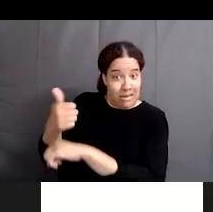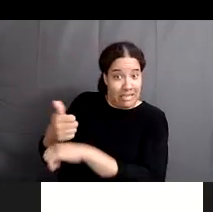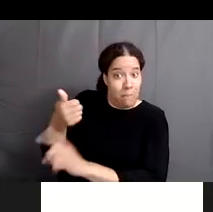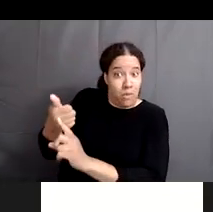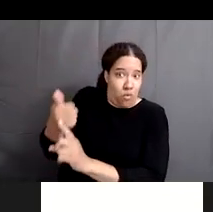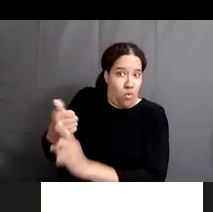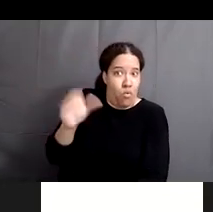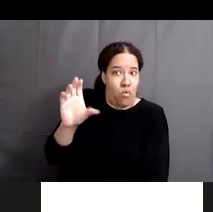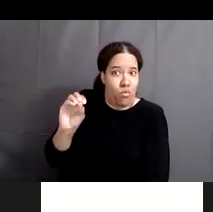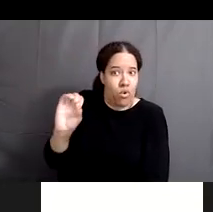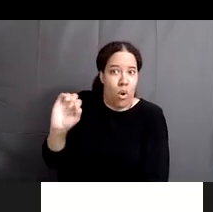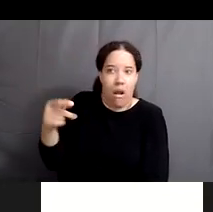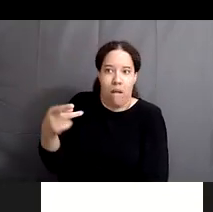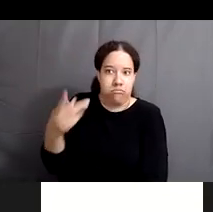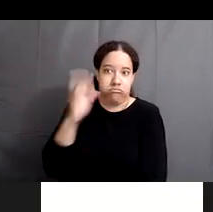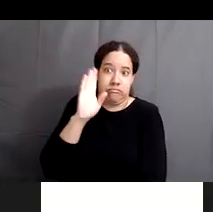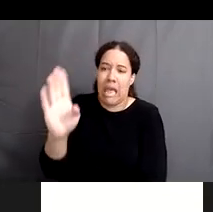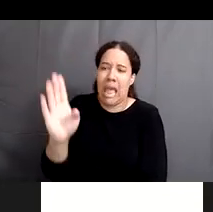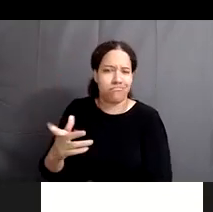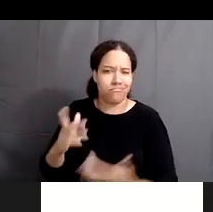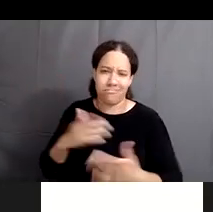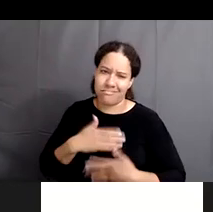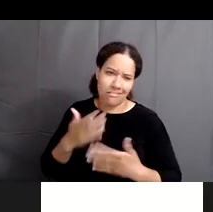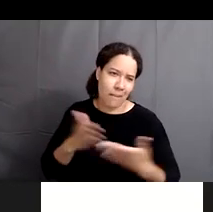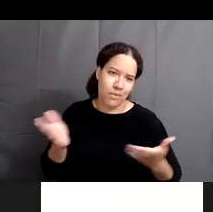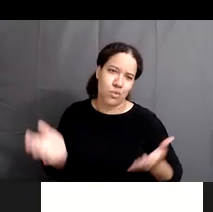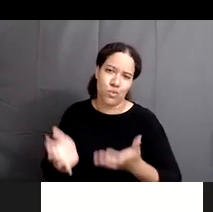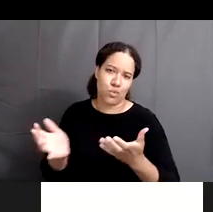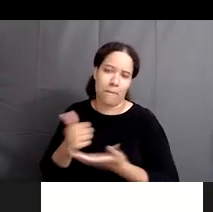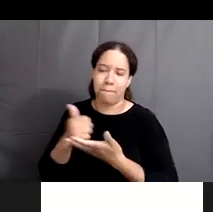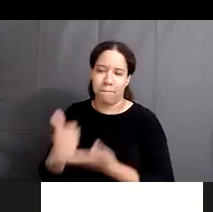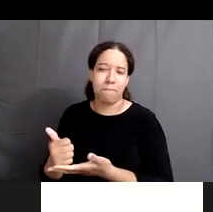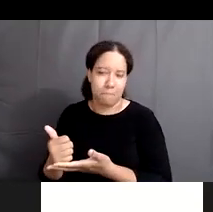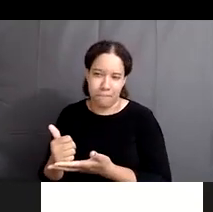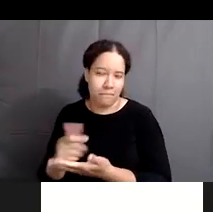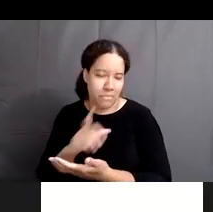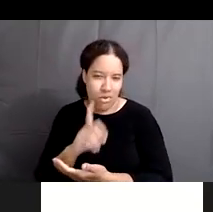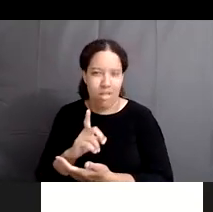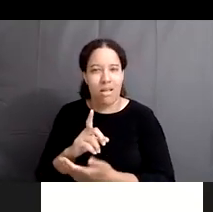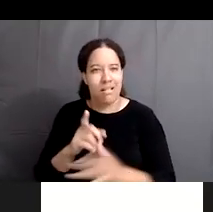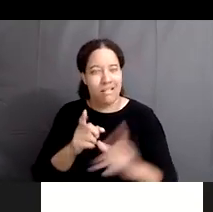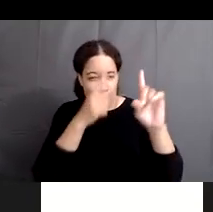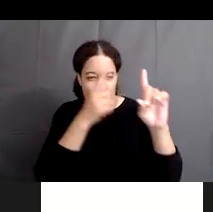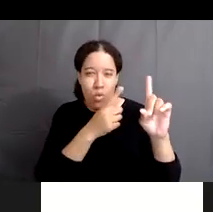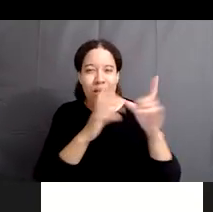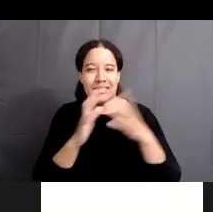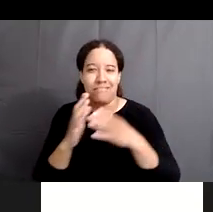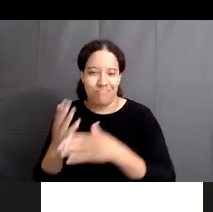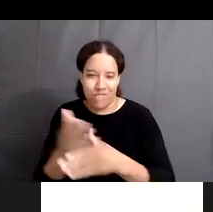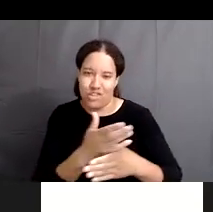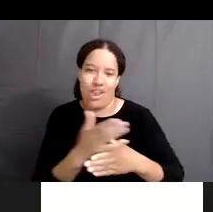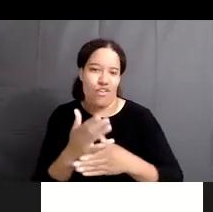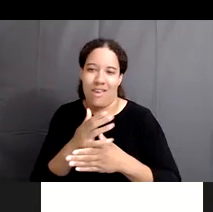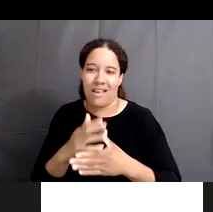that. So it's all in the spirit of, you know, sharing. And I know it sounds kind